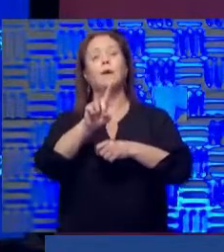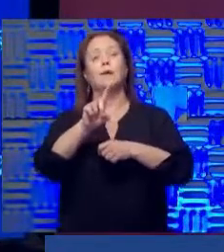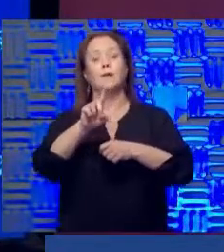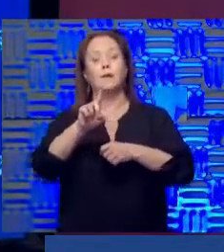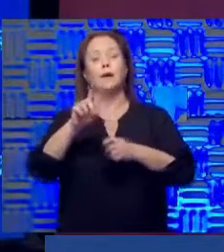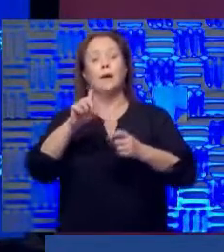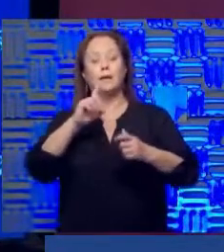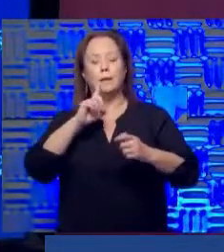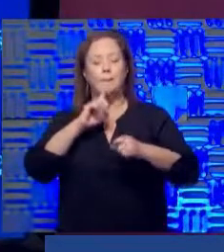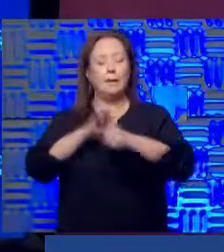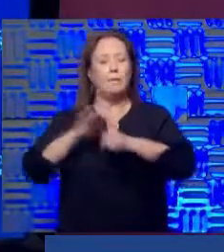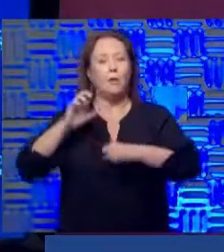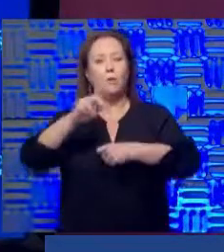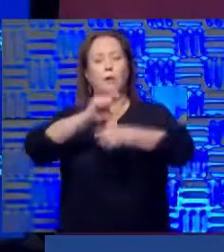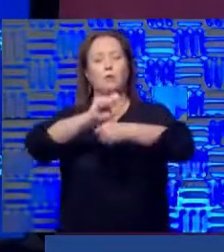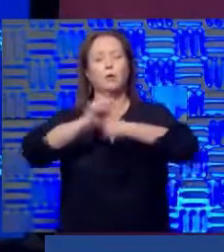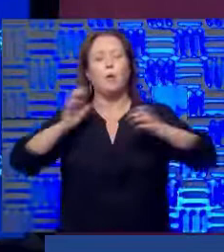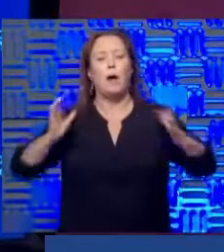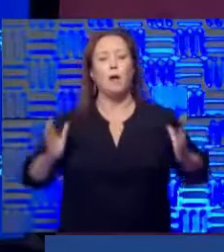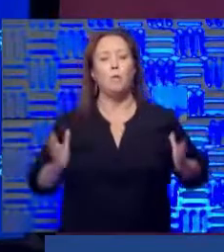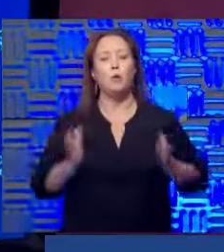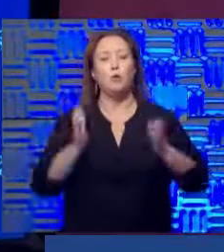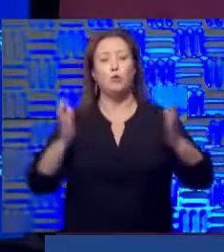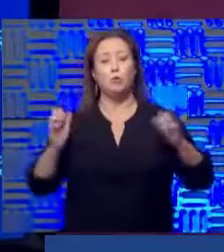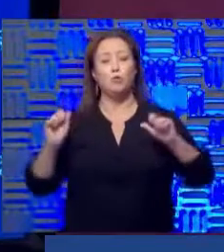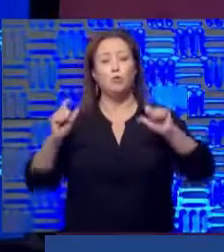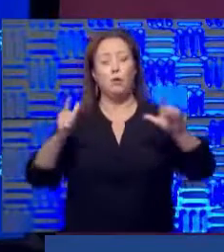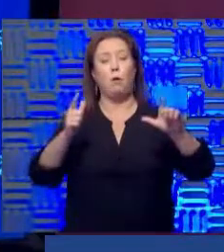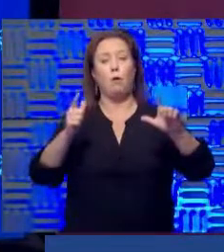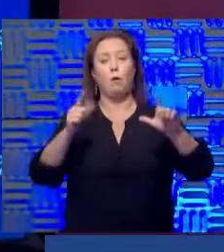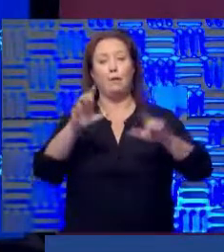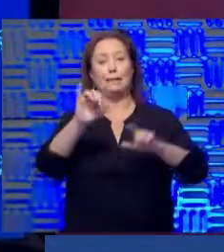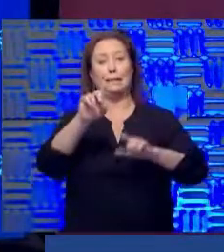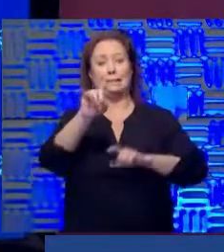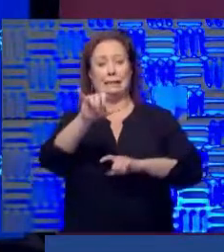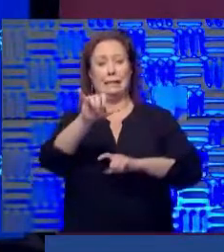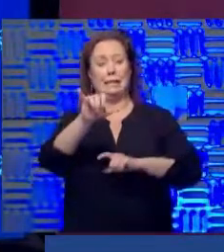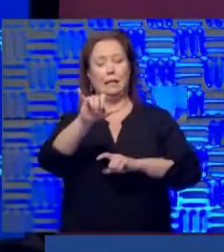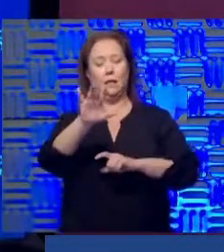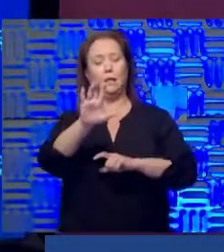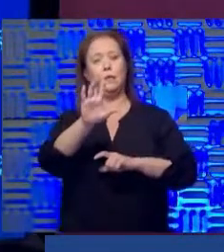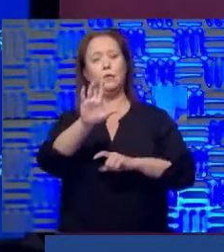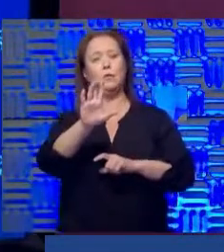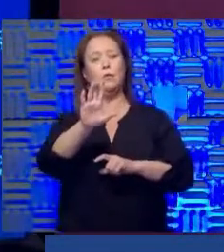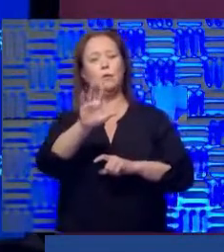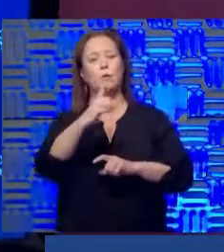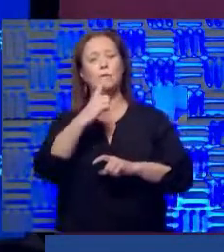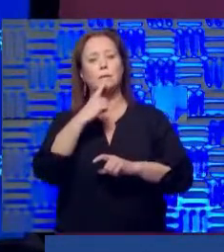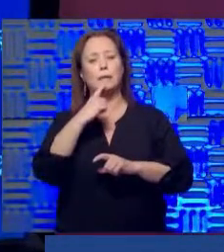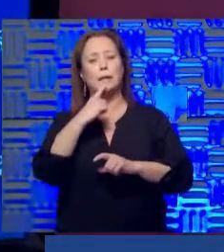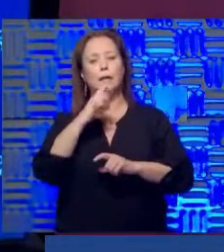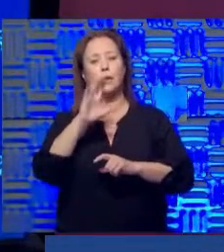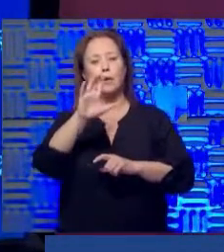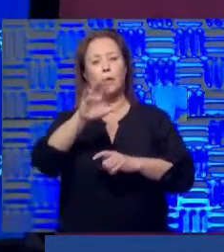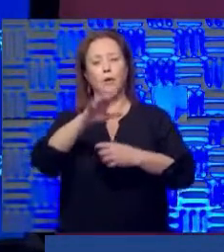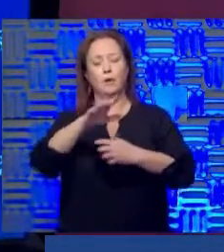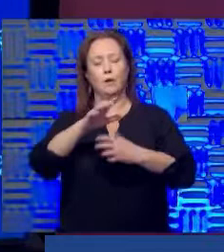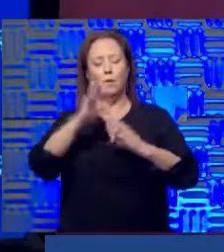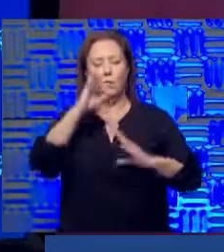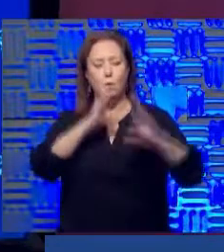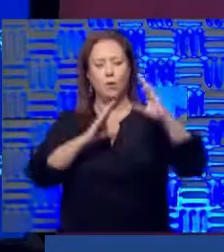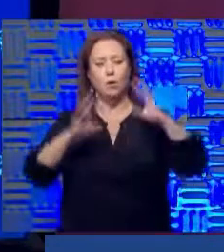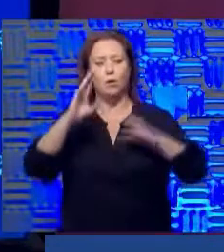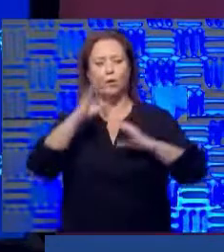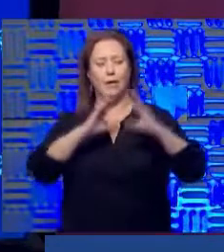weakest link. So I would encourage everybody. And Cindy, obviously you're putting a lot of, worry